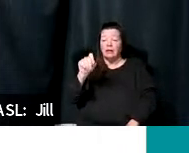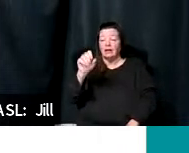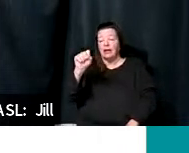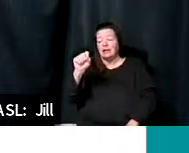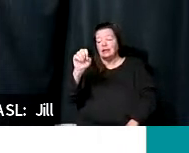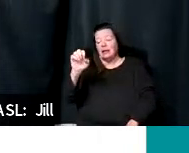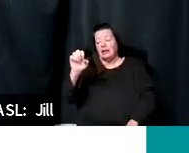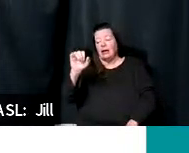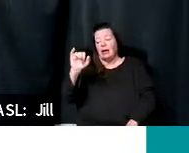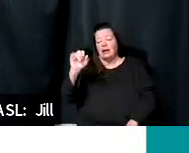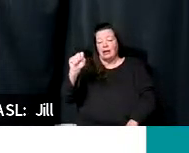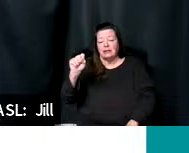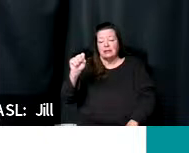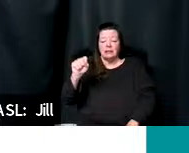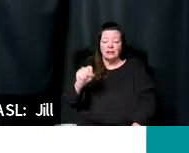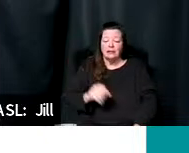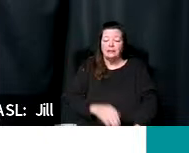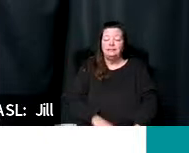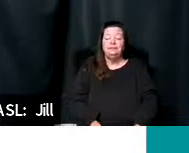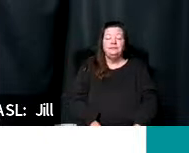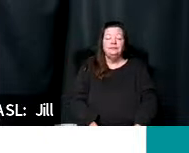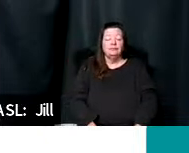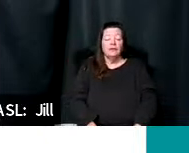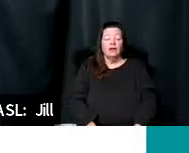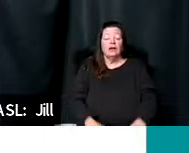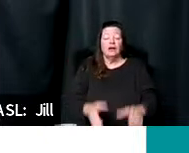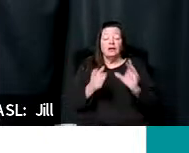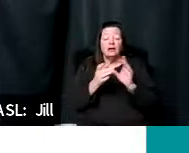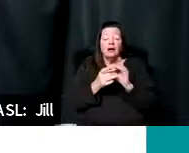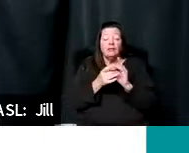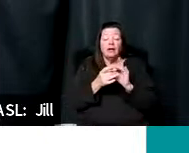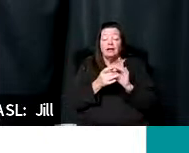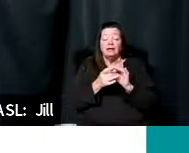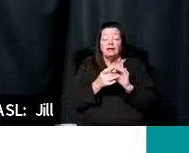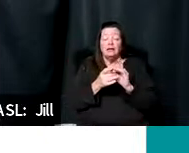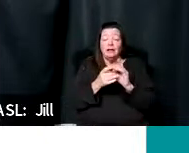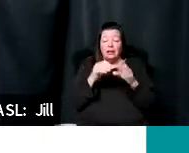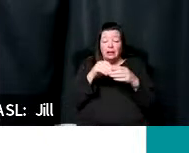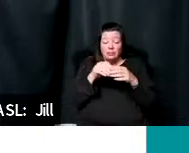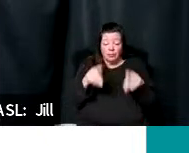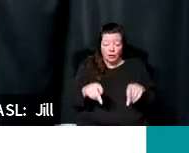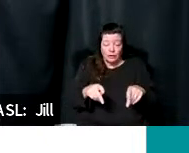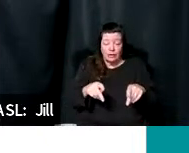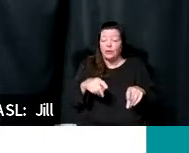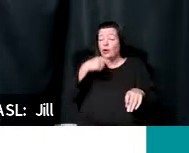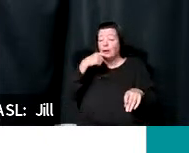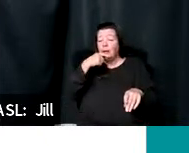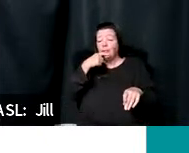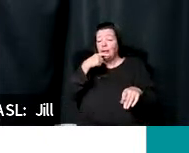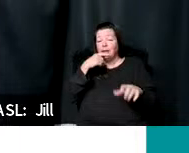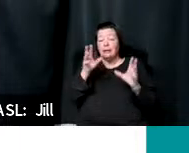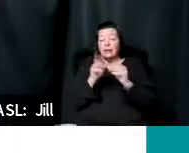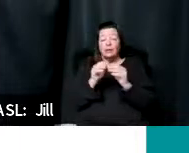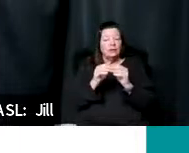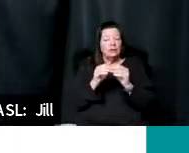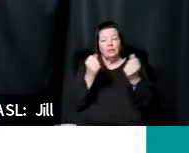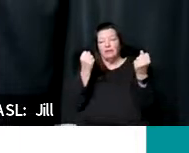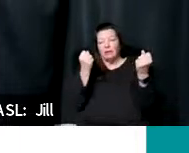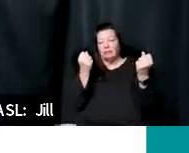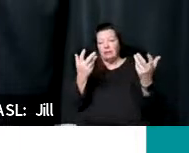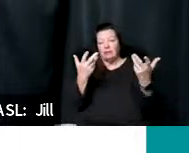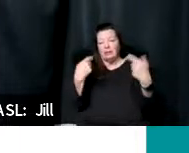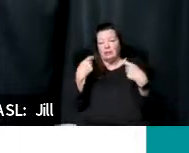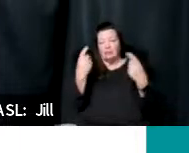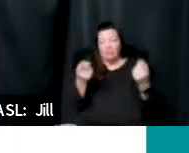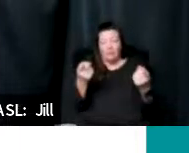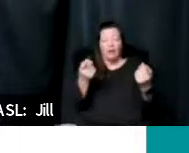866-IBR-SEIS or 427-7347. You can comment at virtual and in-person public hearings. And again, we've had a number of those. We have a couple